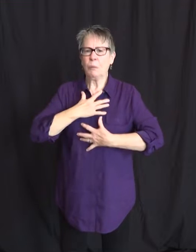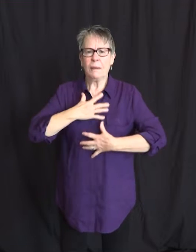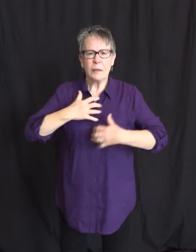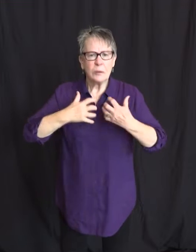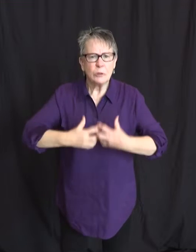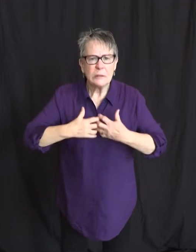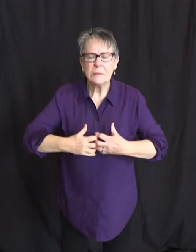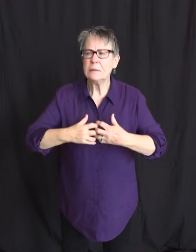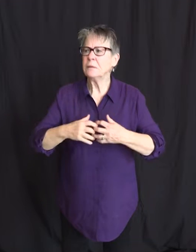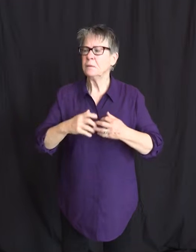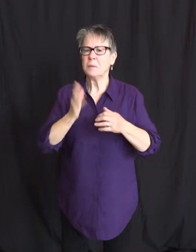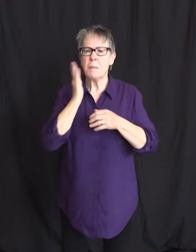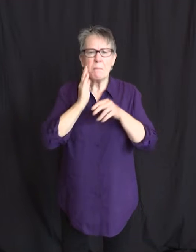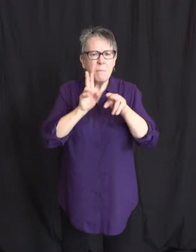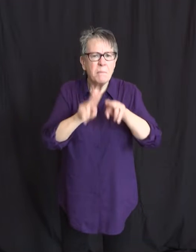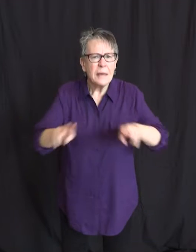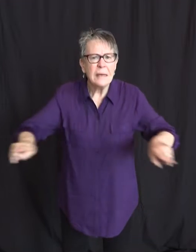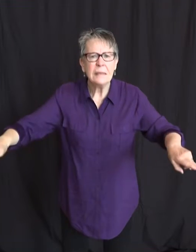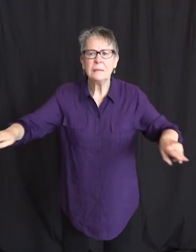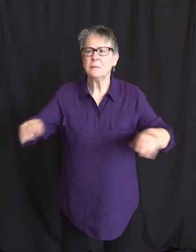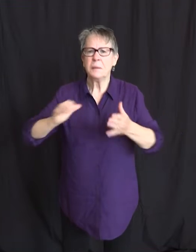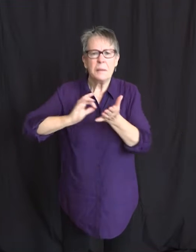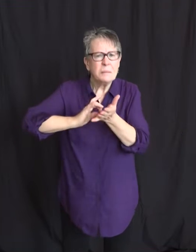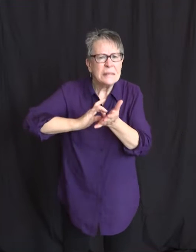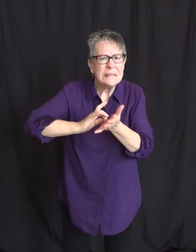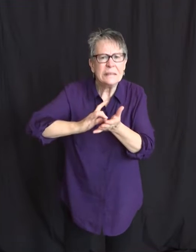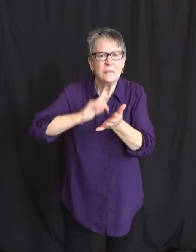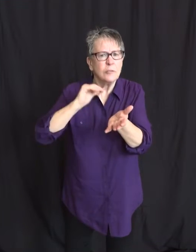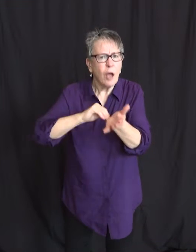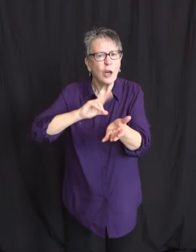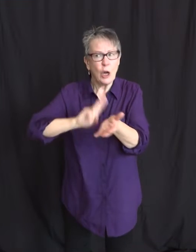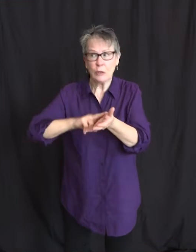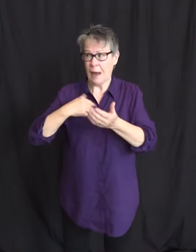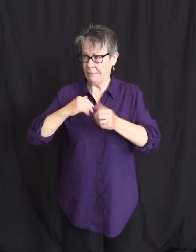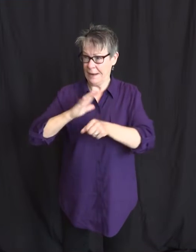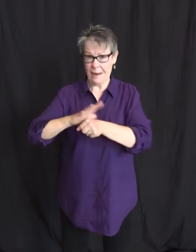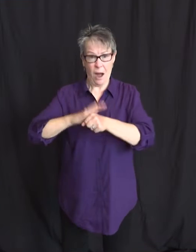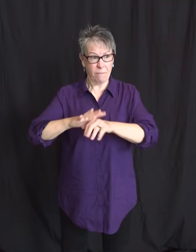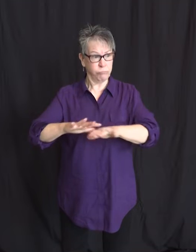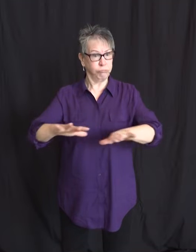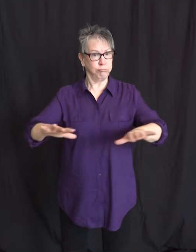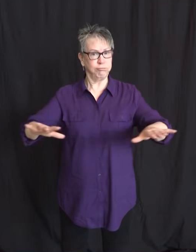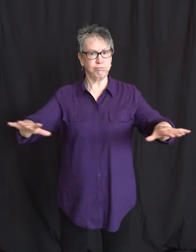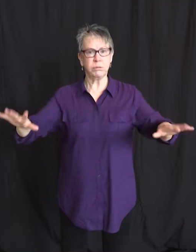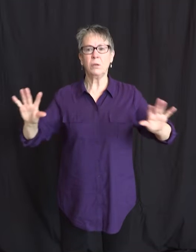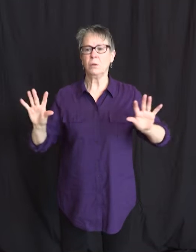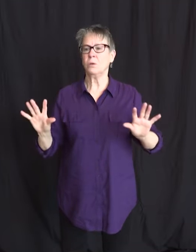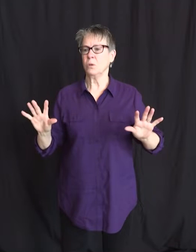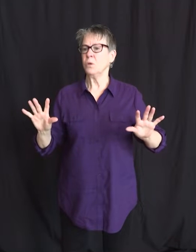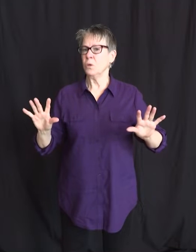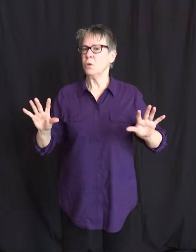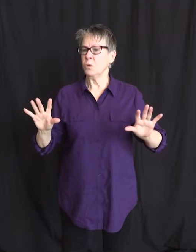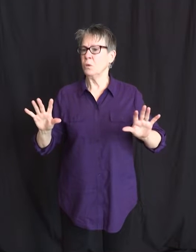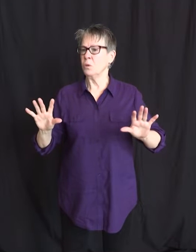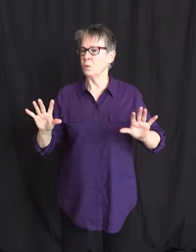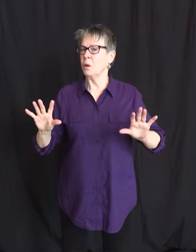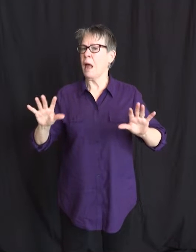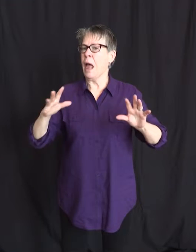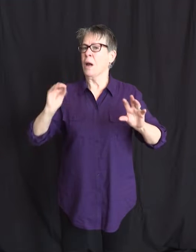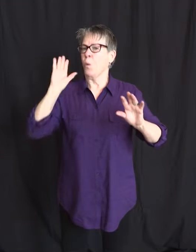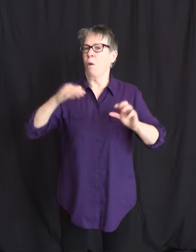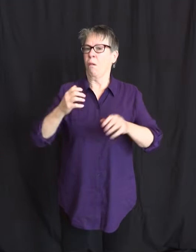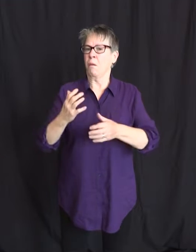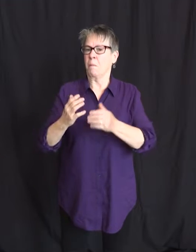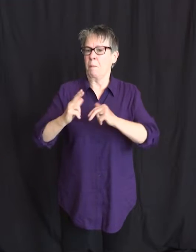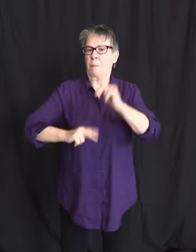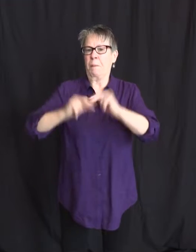that we too have the supplies to backstop our healthcare facilities and our first responders and essential workers. That means building our